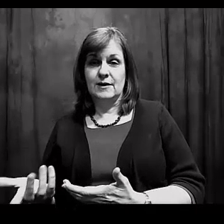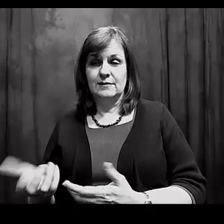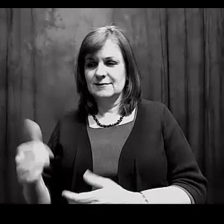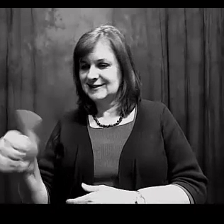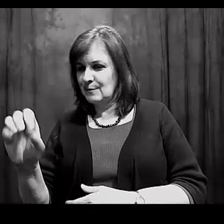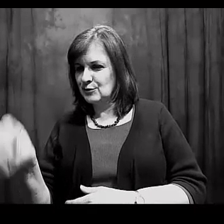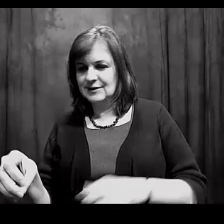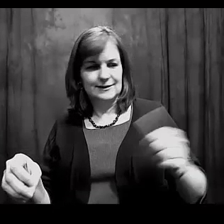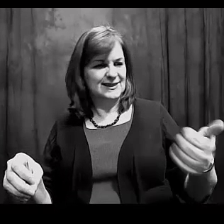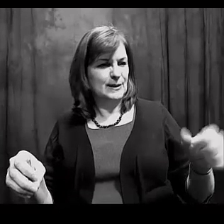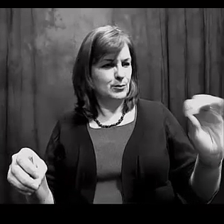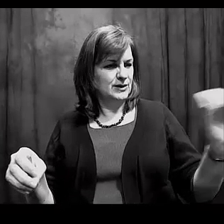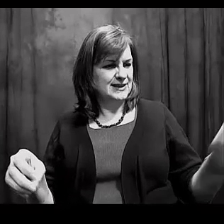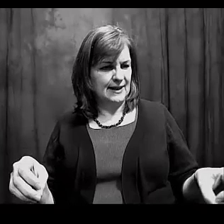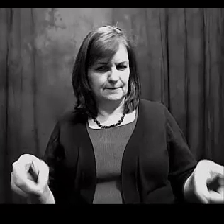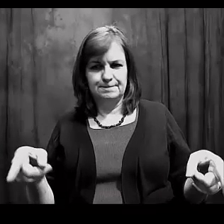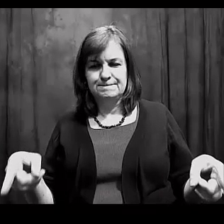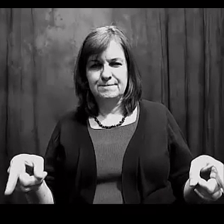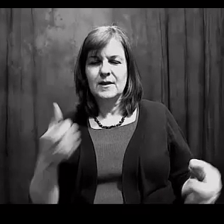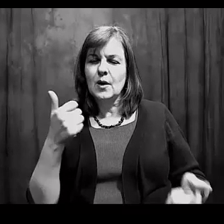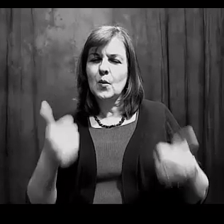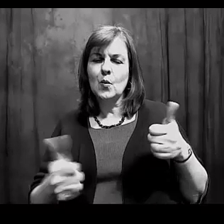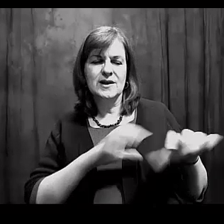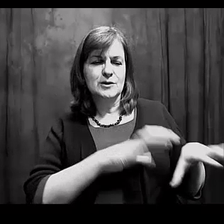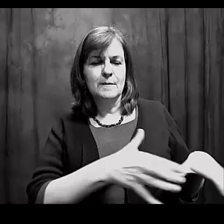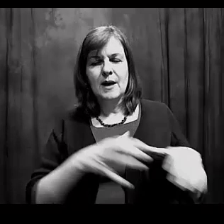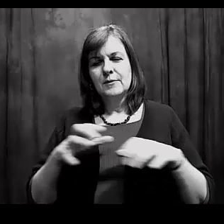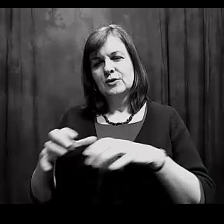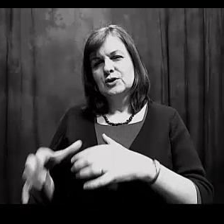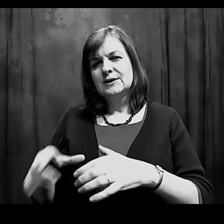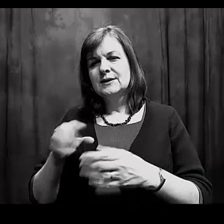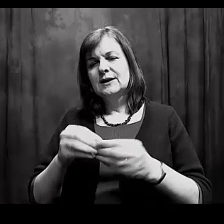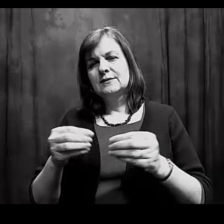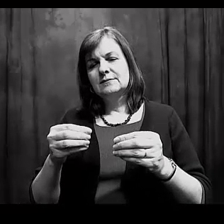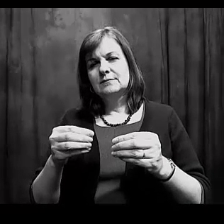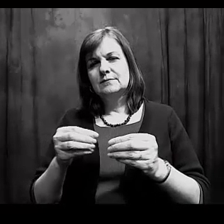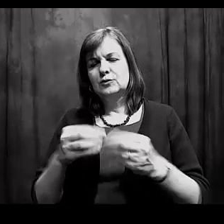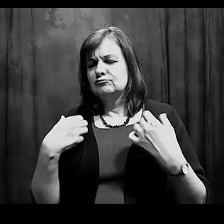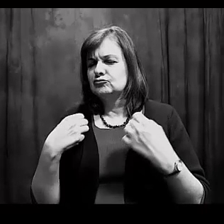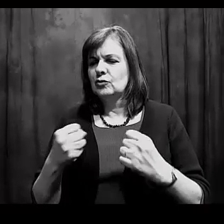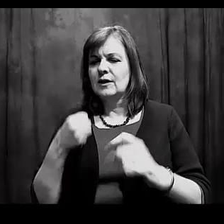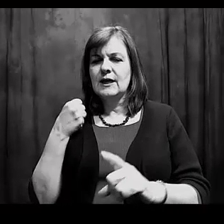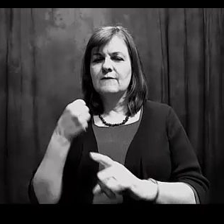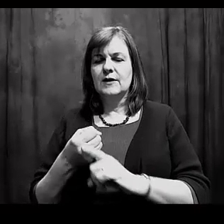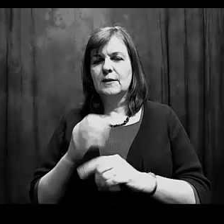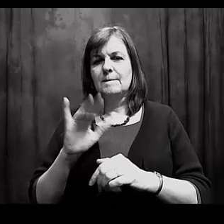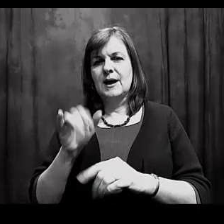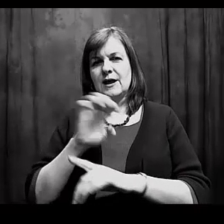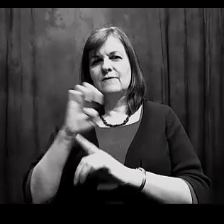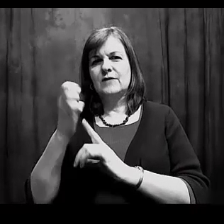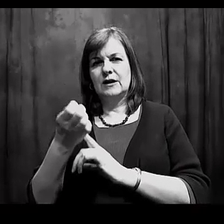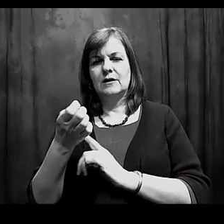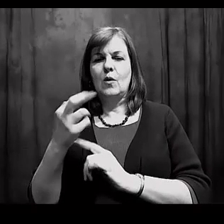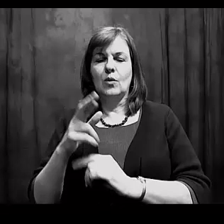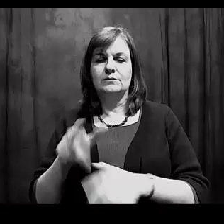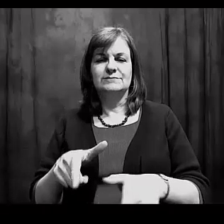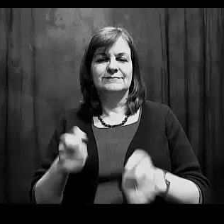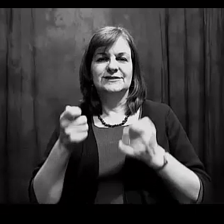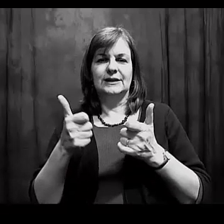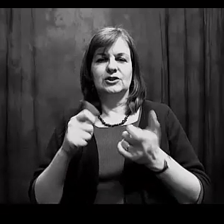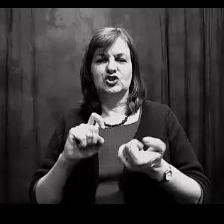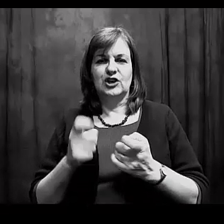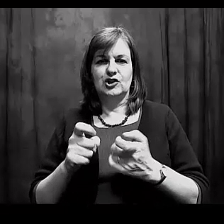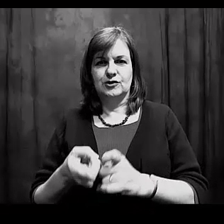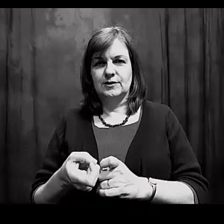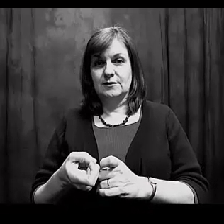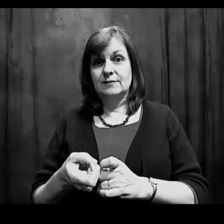10%. Which one of these do you think would be more affected by environmental factors or sudden